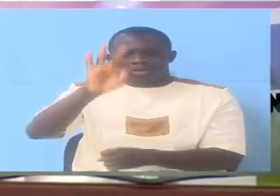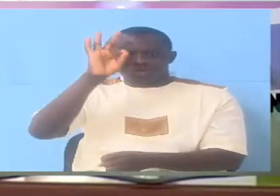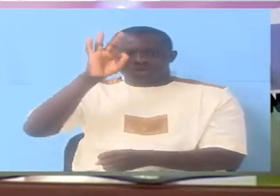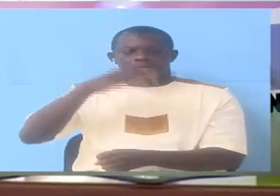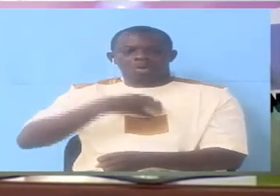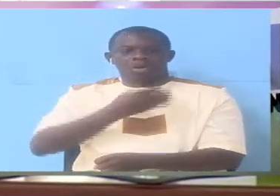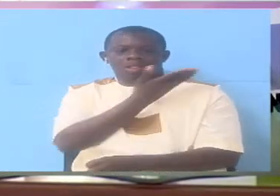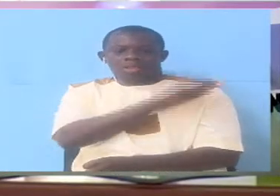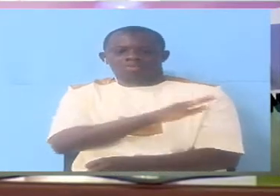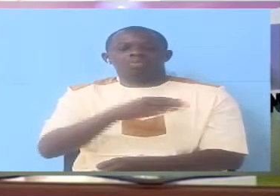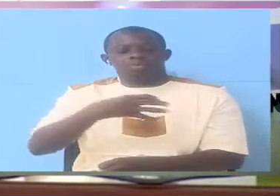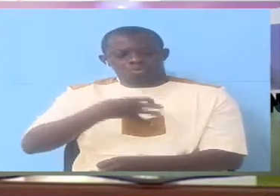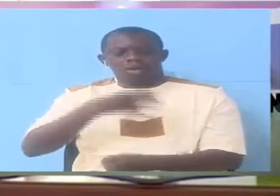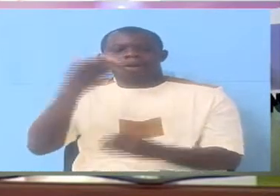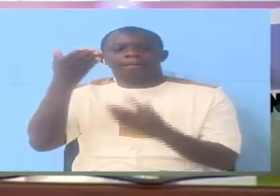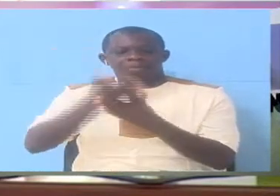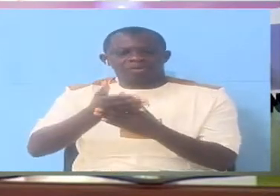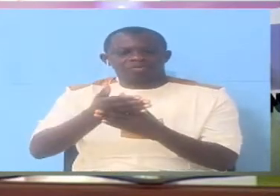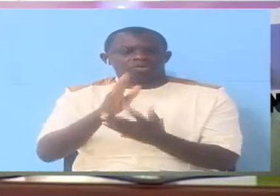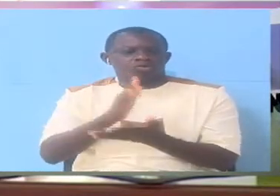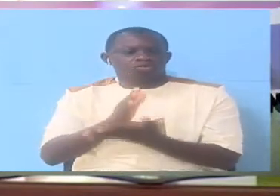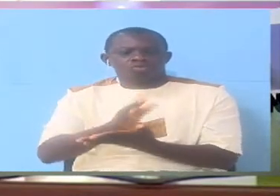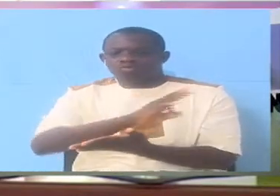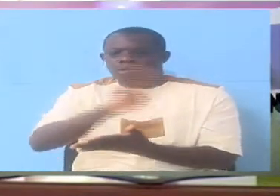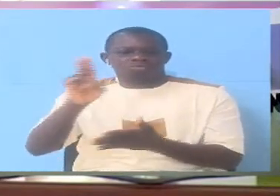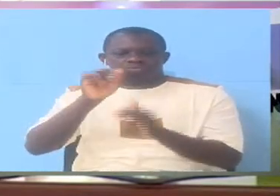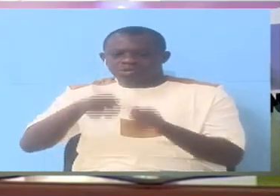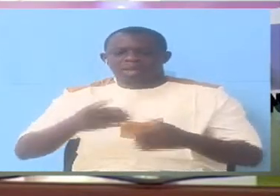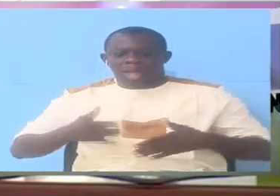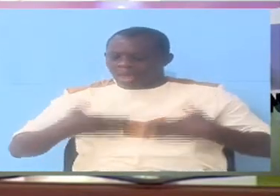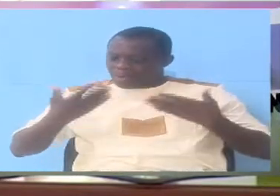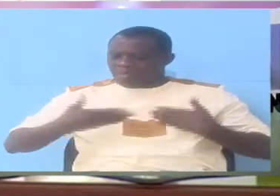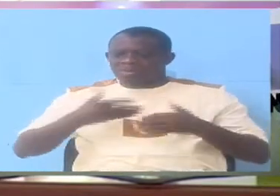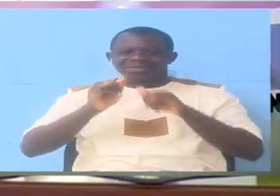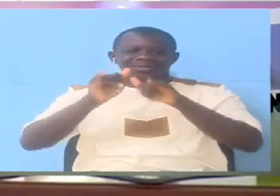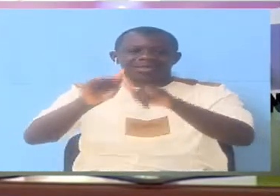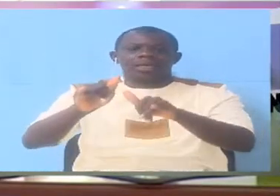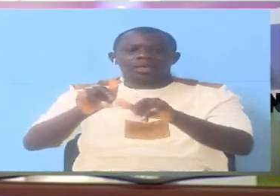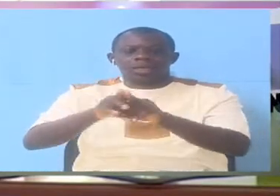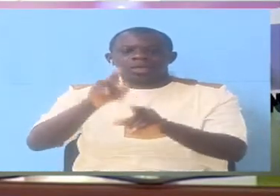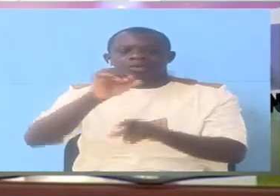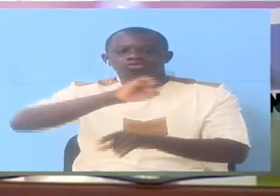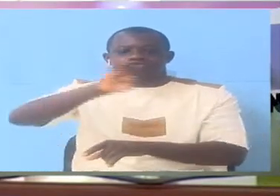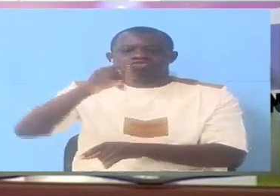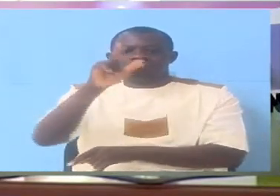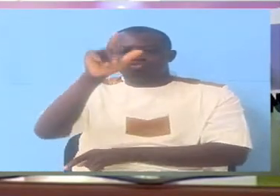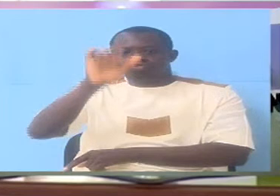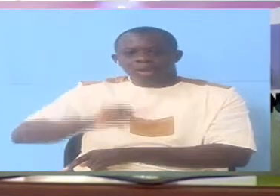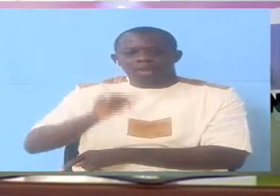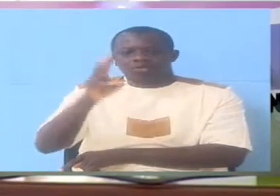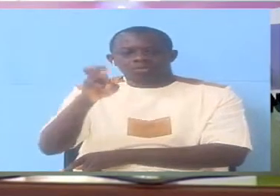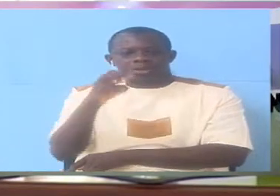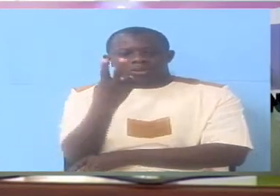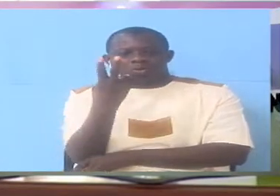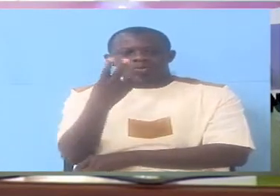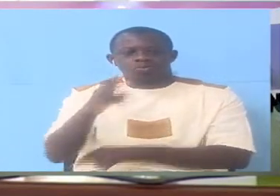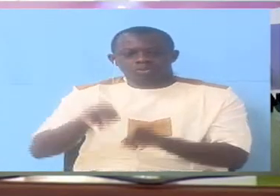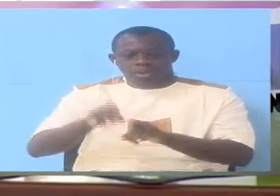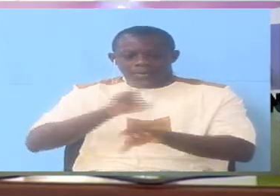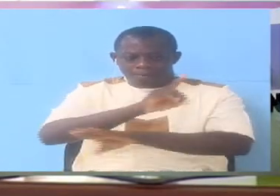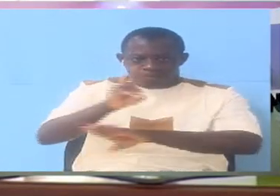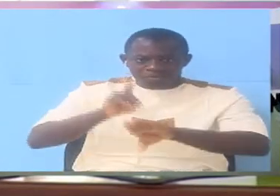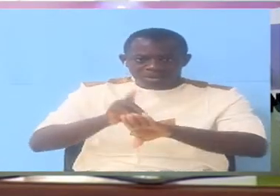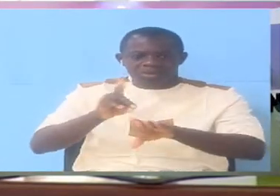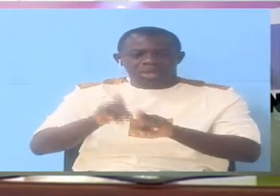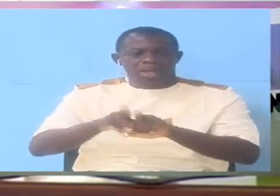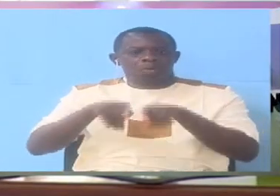to believe that he may have been uncomfortable staying at July 22nd Square with the information he received from IGP